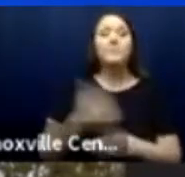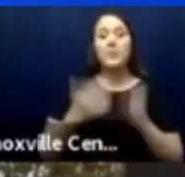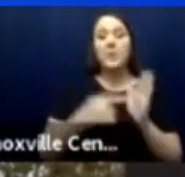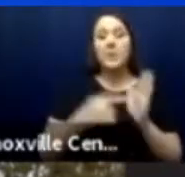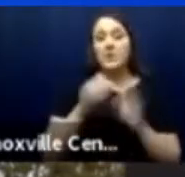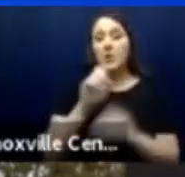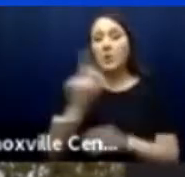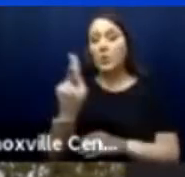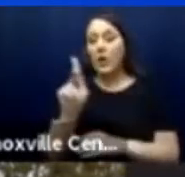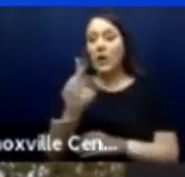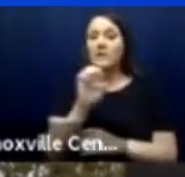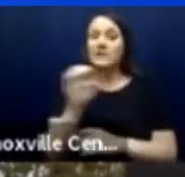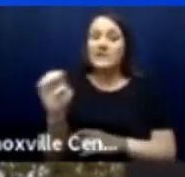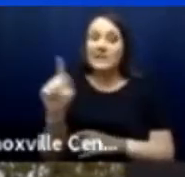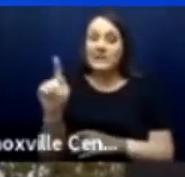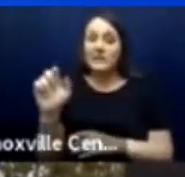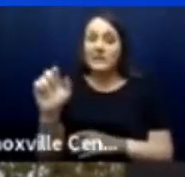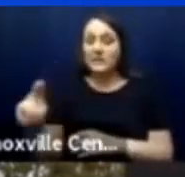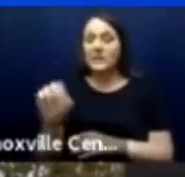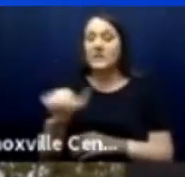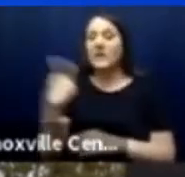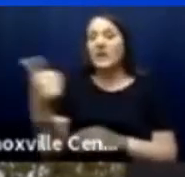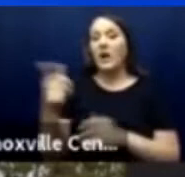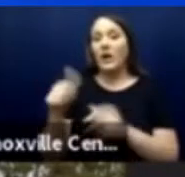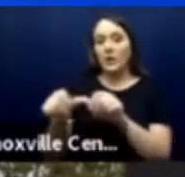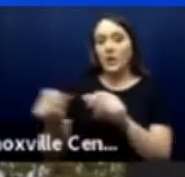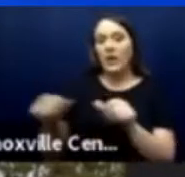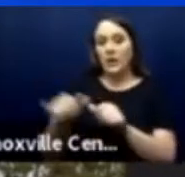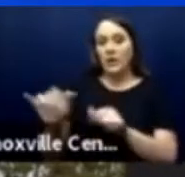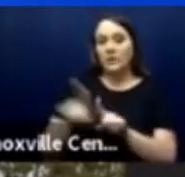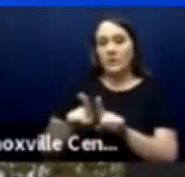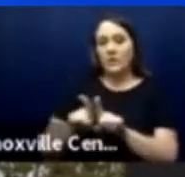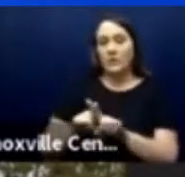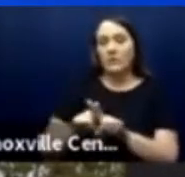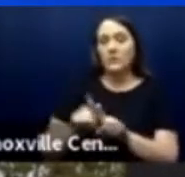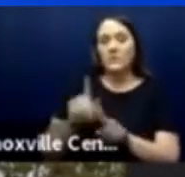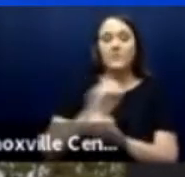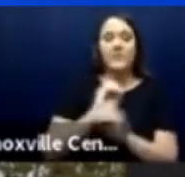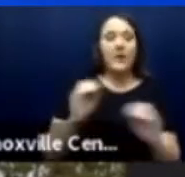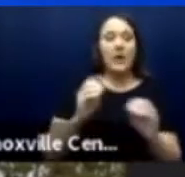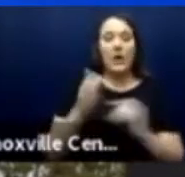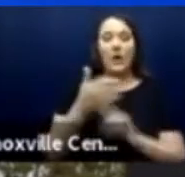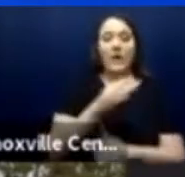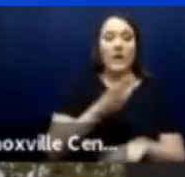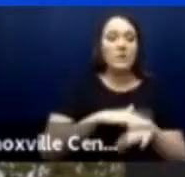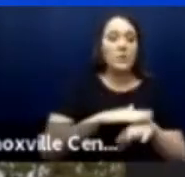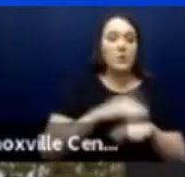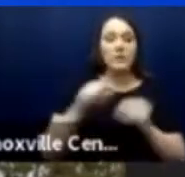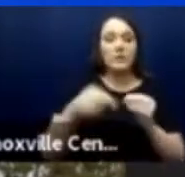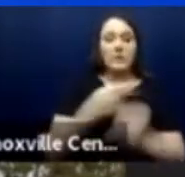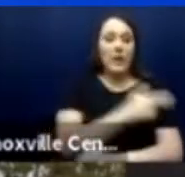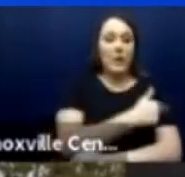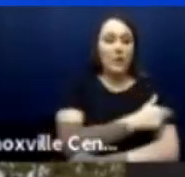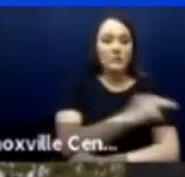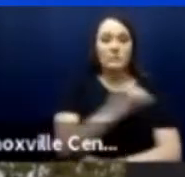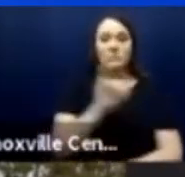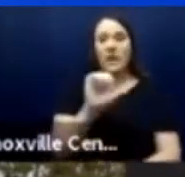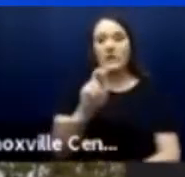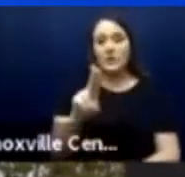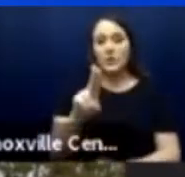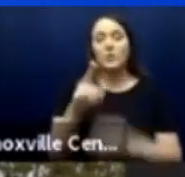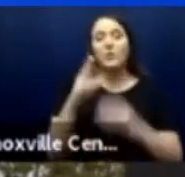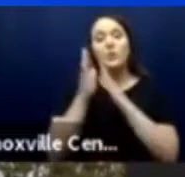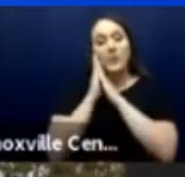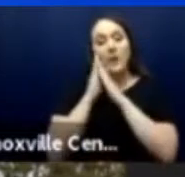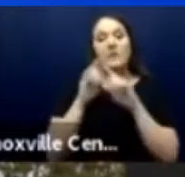East Region, or patients from other jurisdictions. We saw no flags regarding hospitalizations or ICU beds.